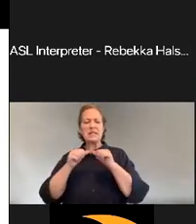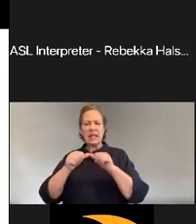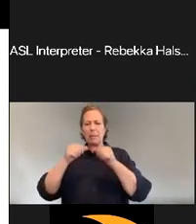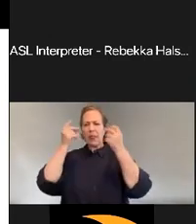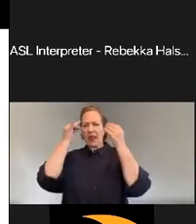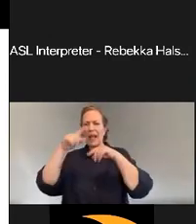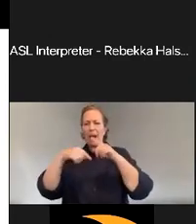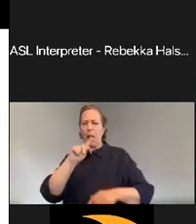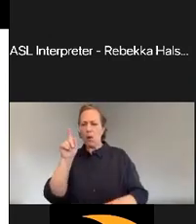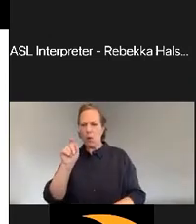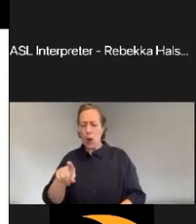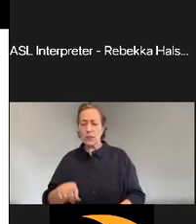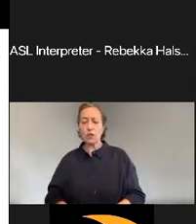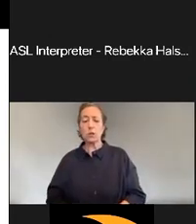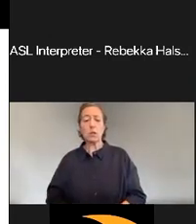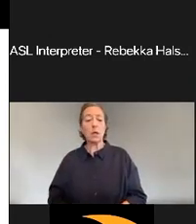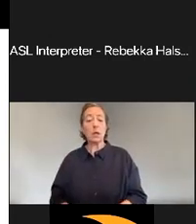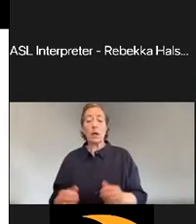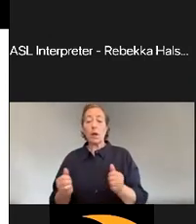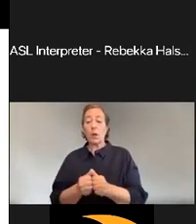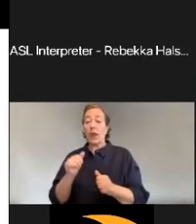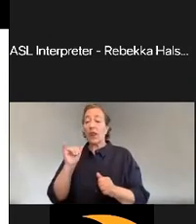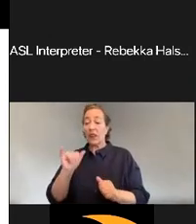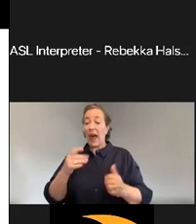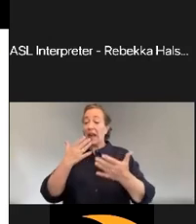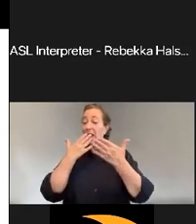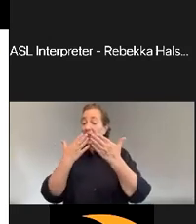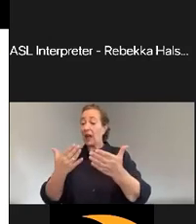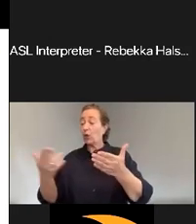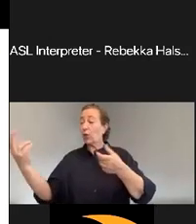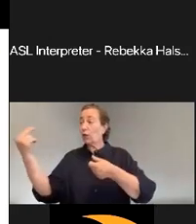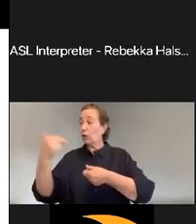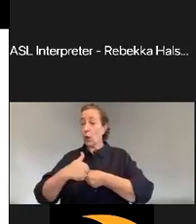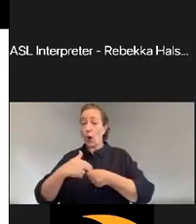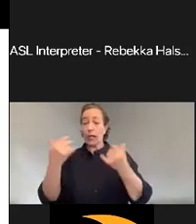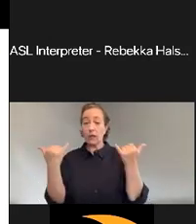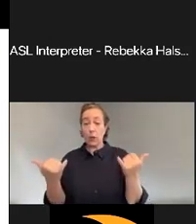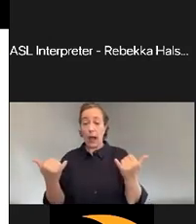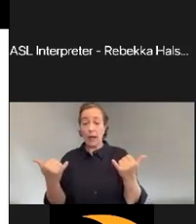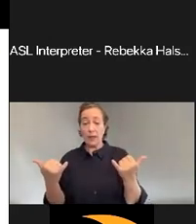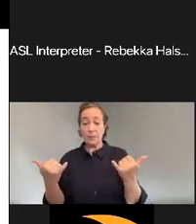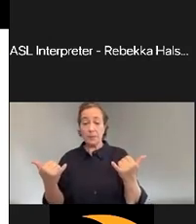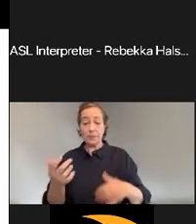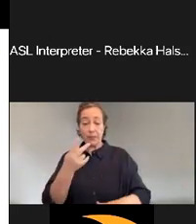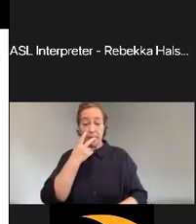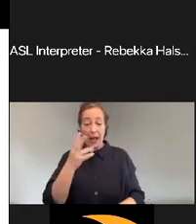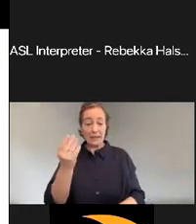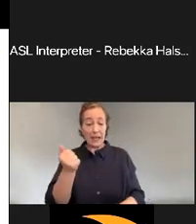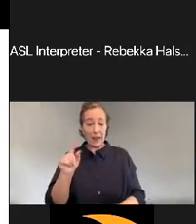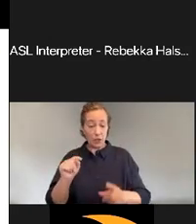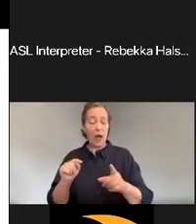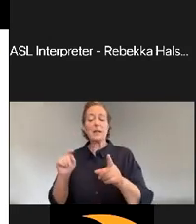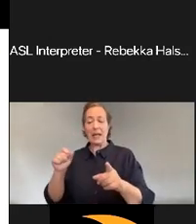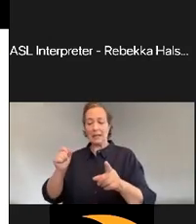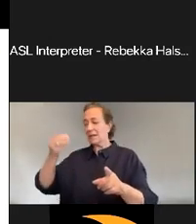we can. And with that, I will thank you for joining us today. I can see in the chat box, please do let us know